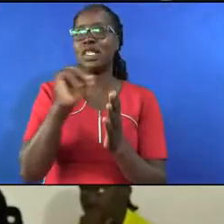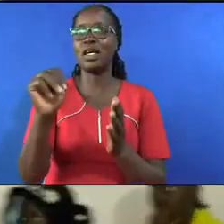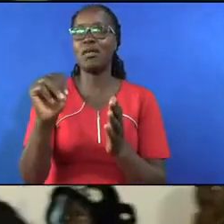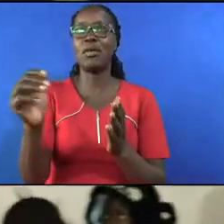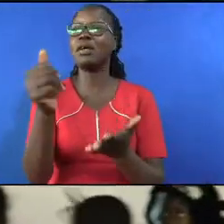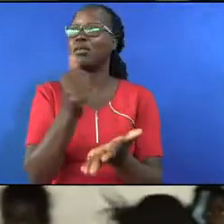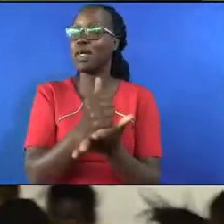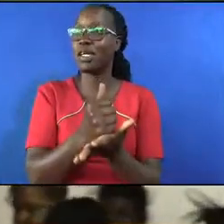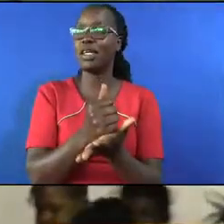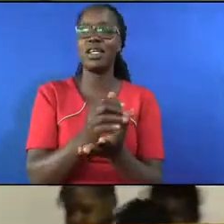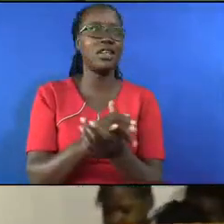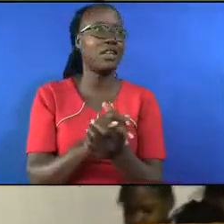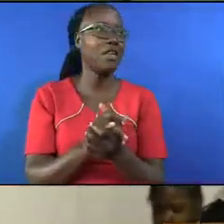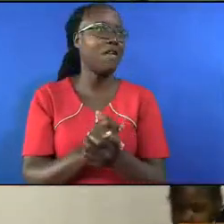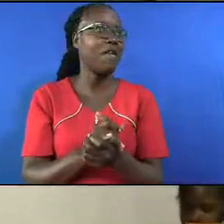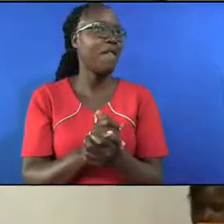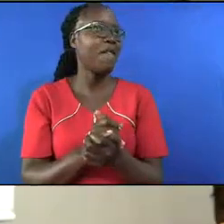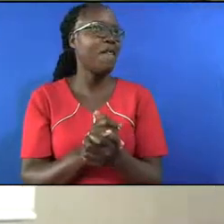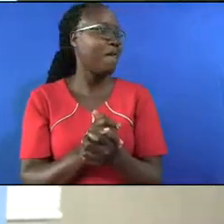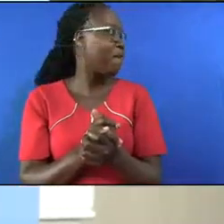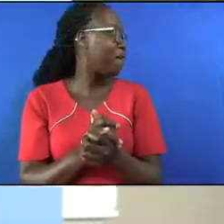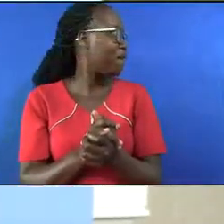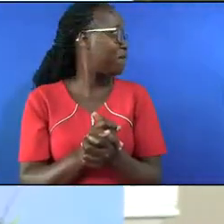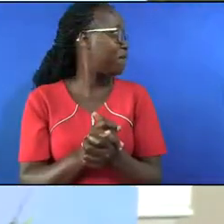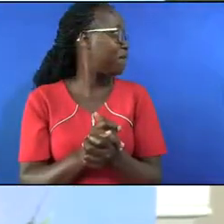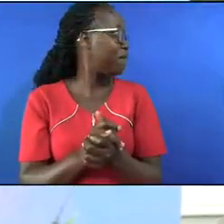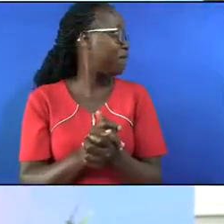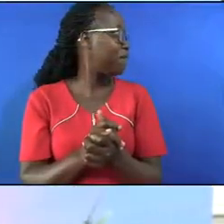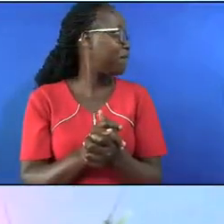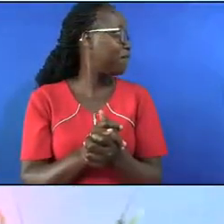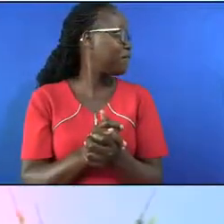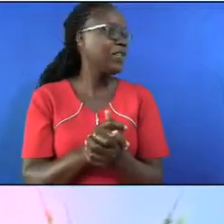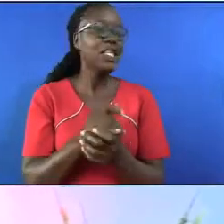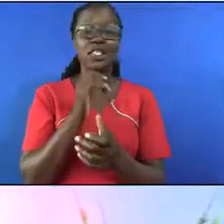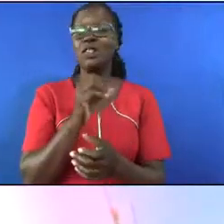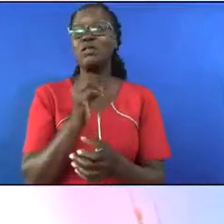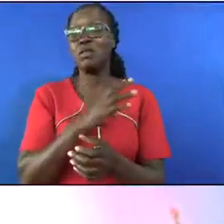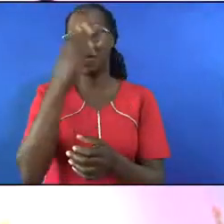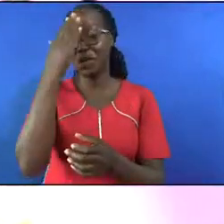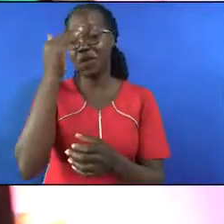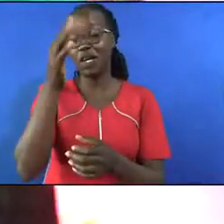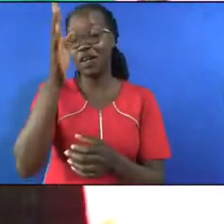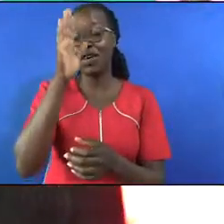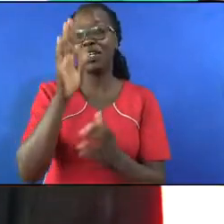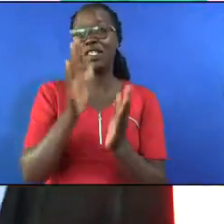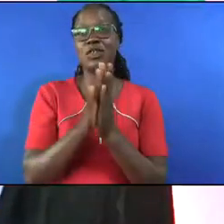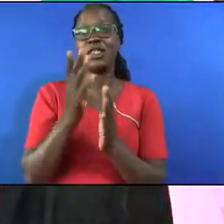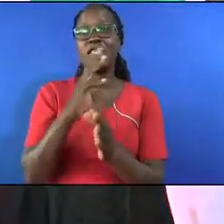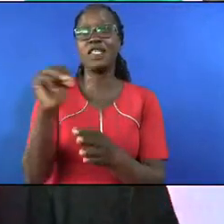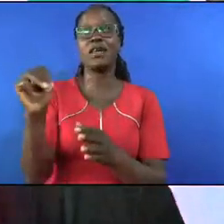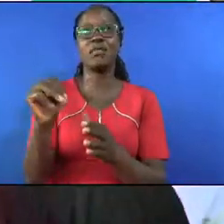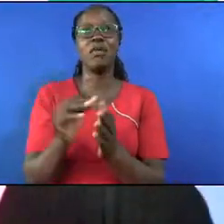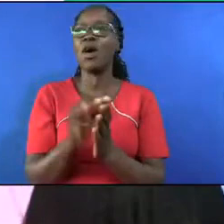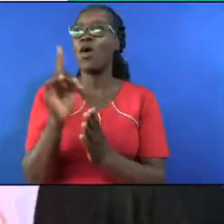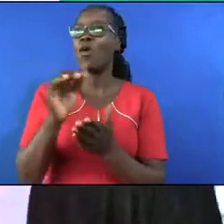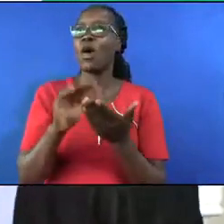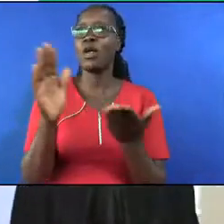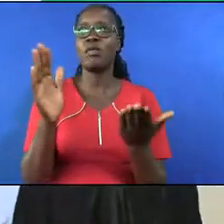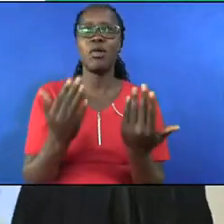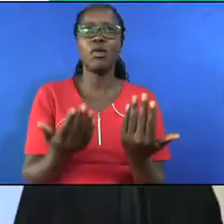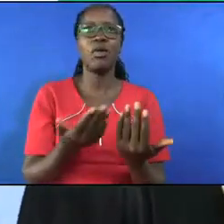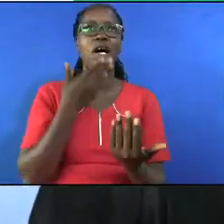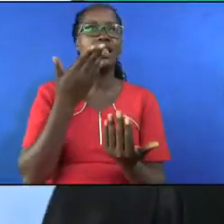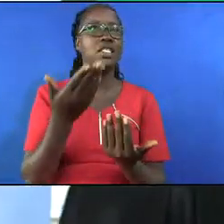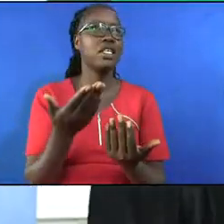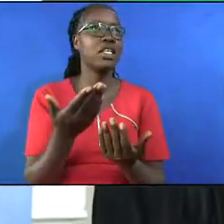Amen, church. Amen for our brother. He will tell people not to fear because God is with them. I want one last answer.